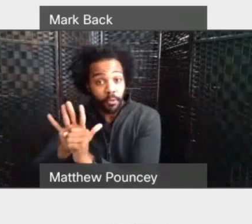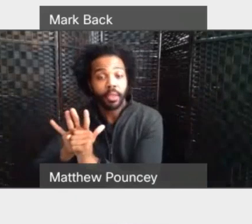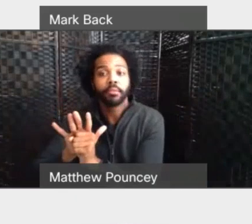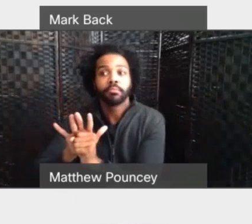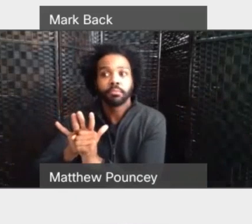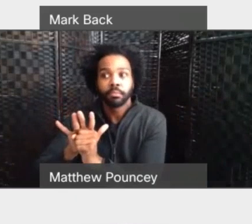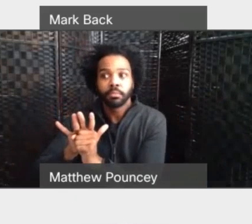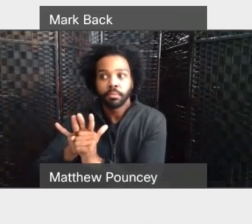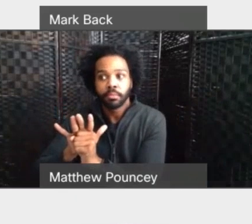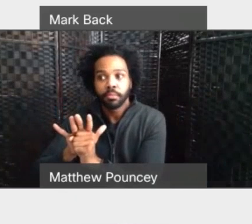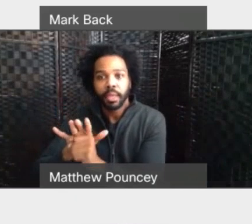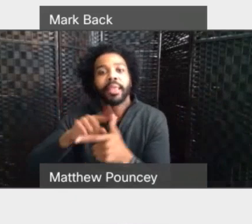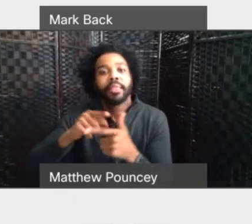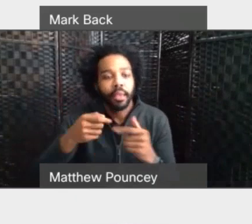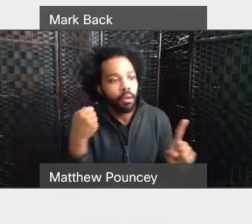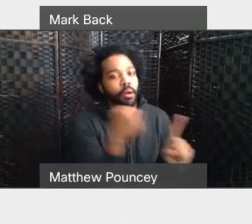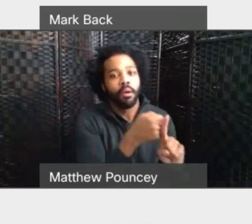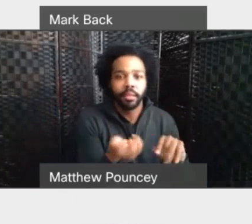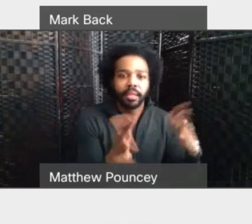is not a success.